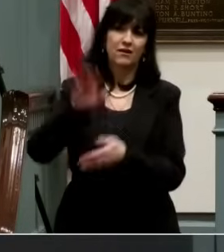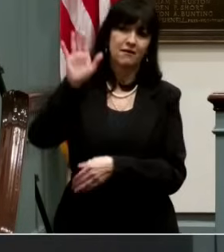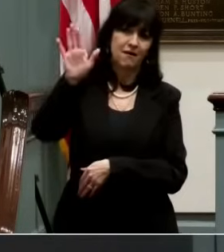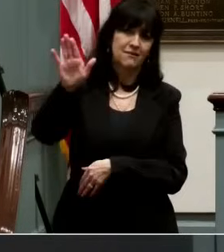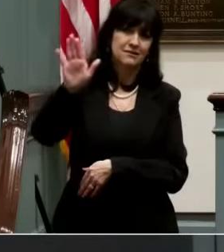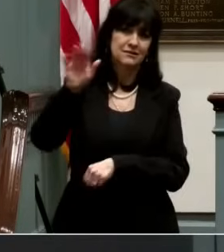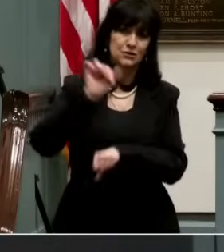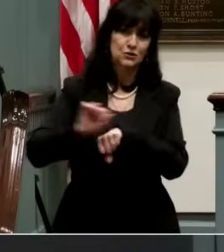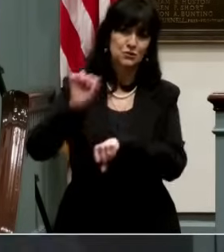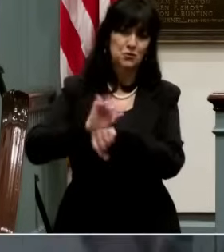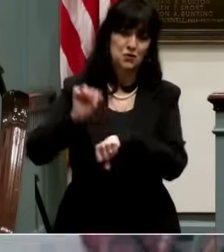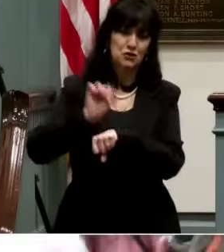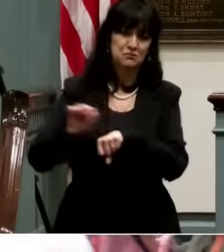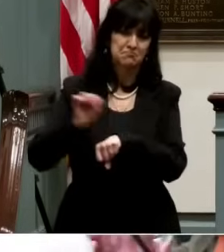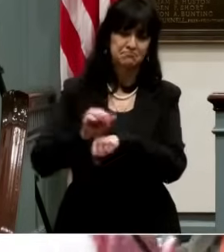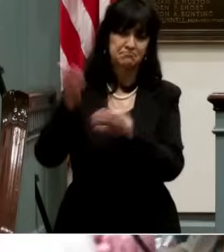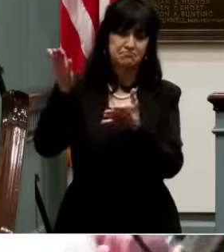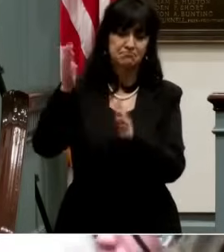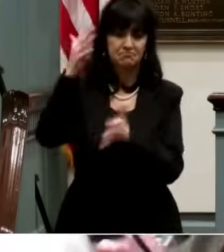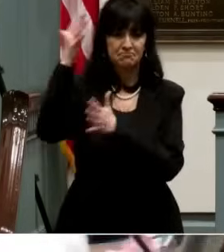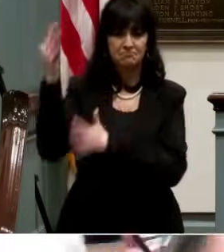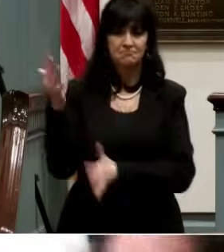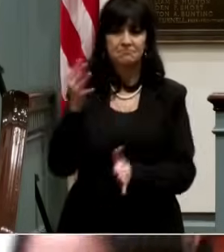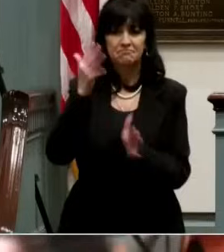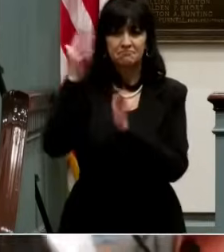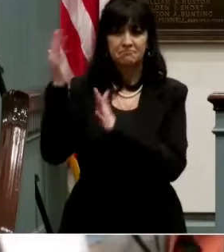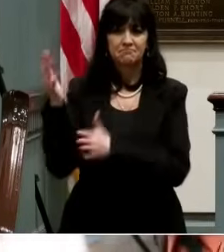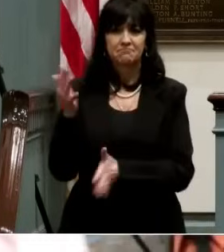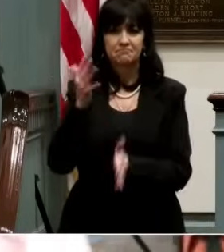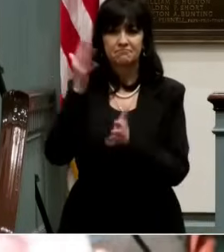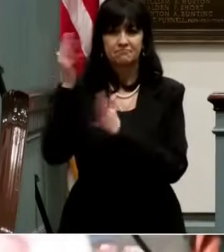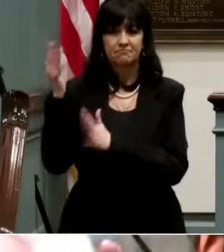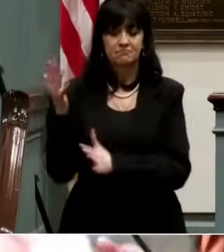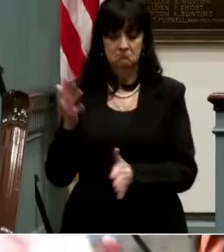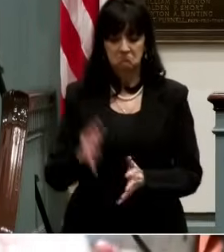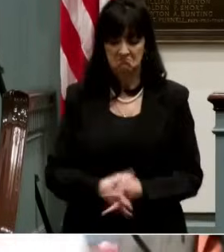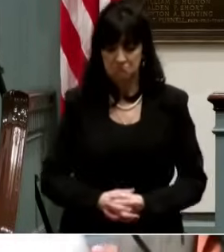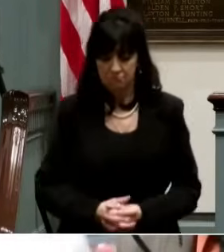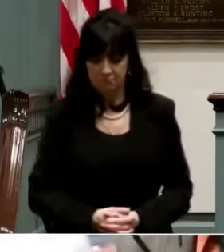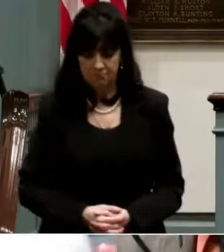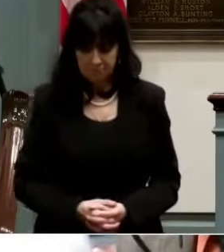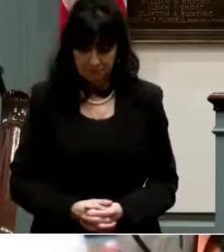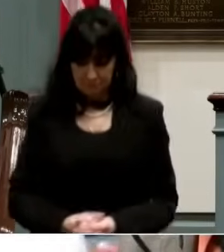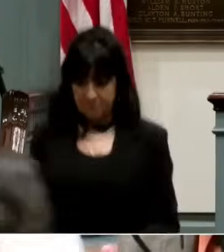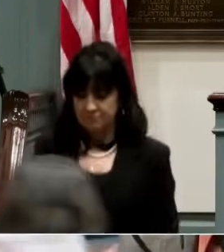long service to our hometown and to our state.